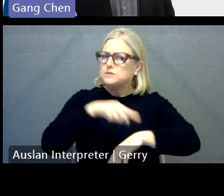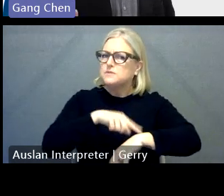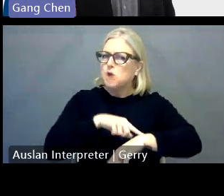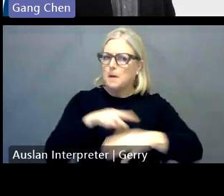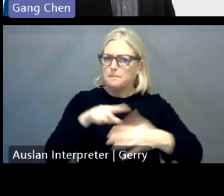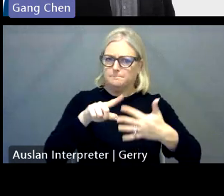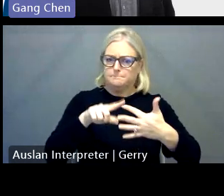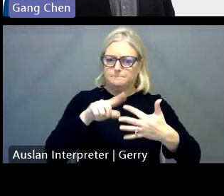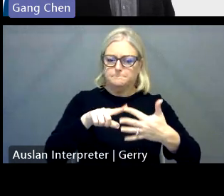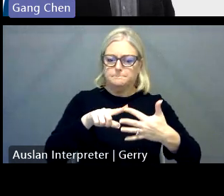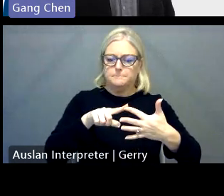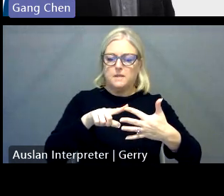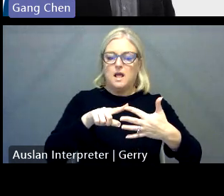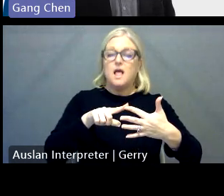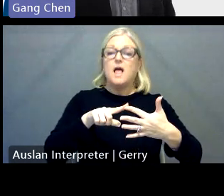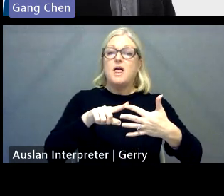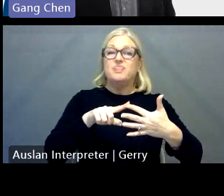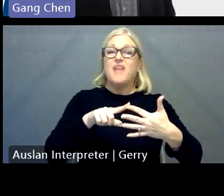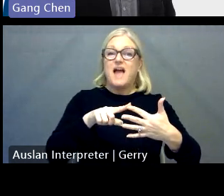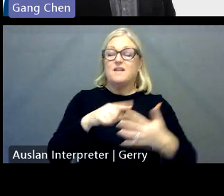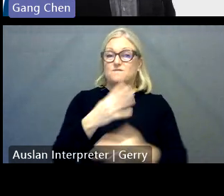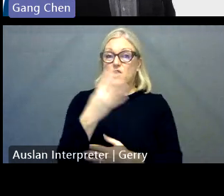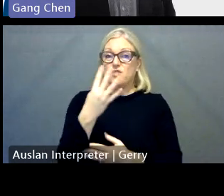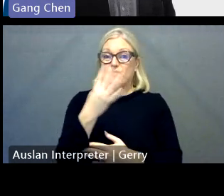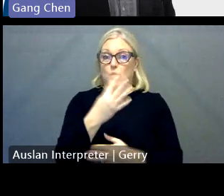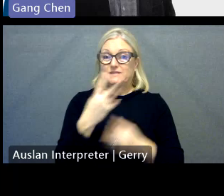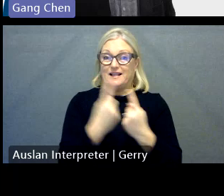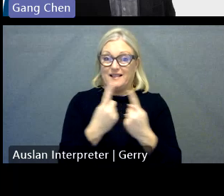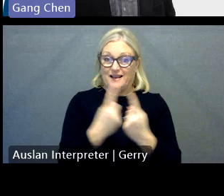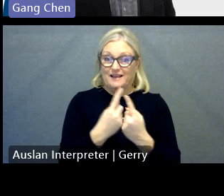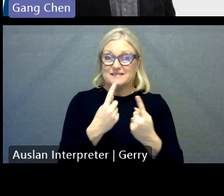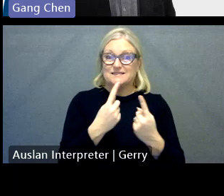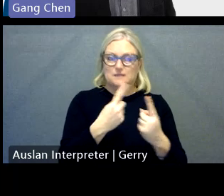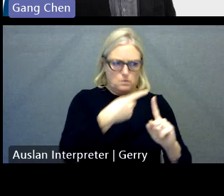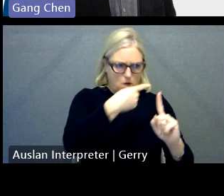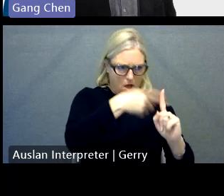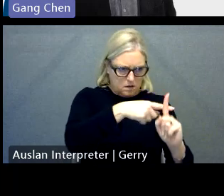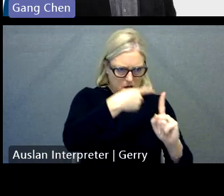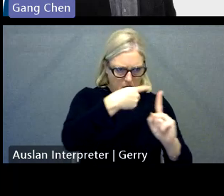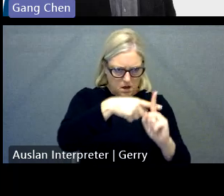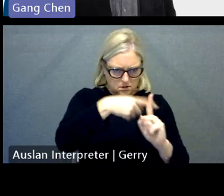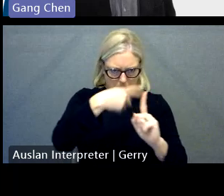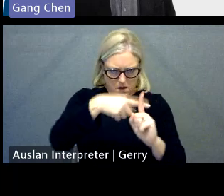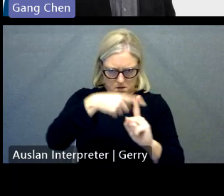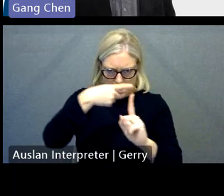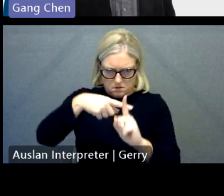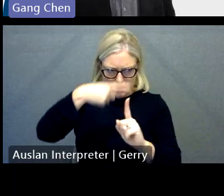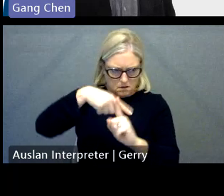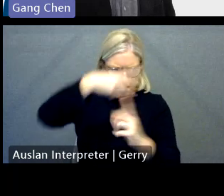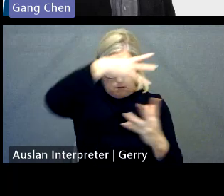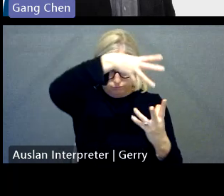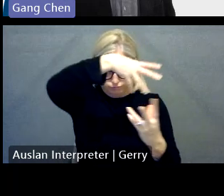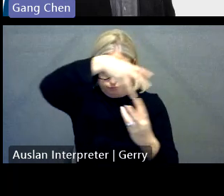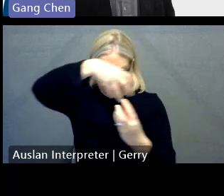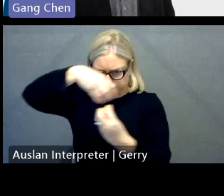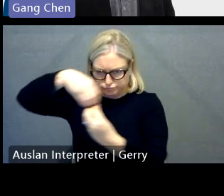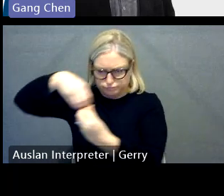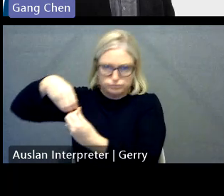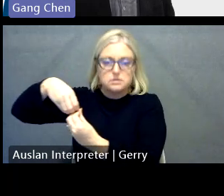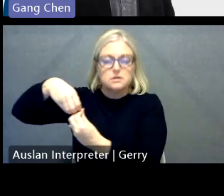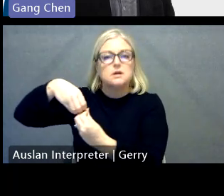as adding each of the value attached to the relative corresponding level of the items together.